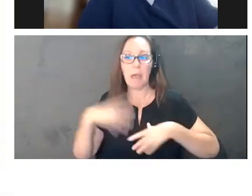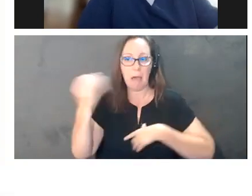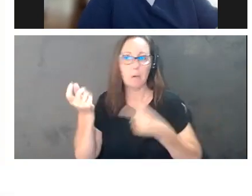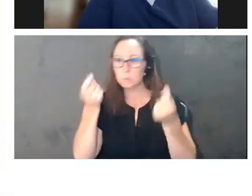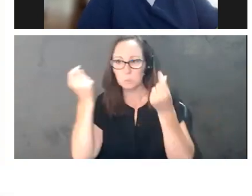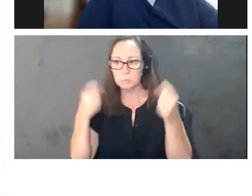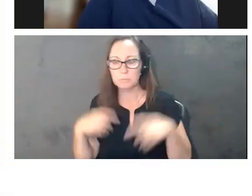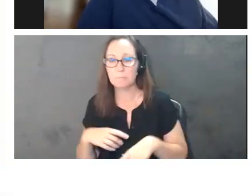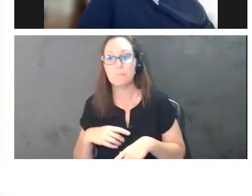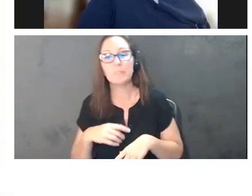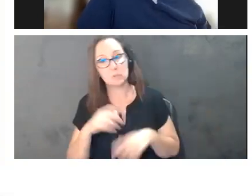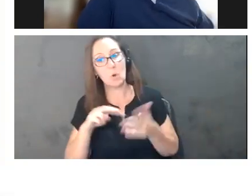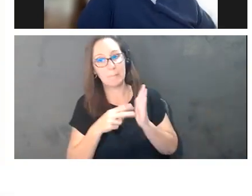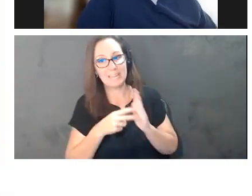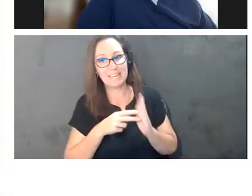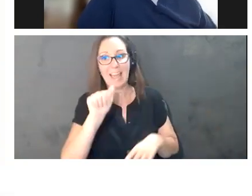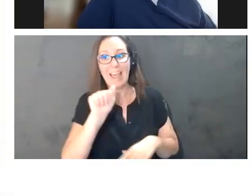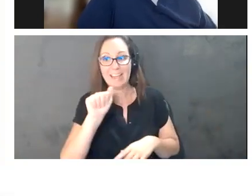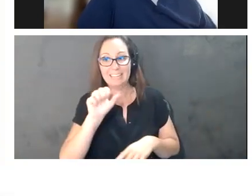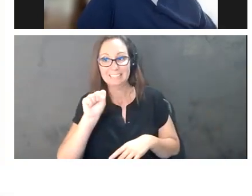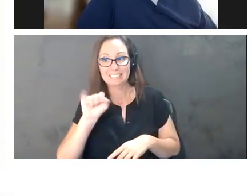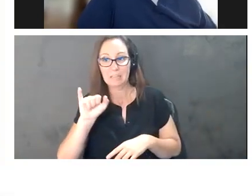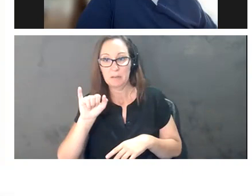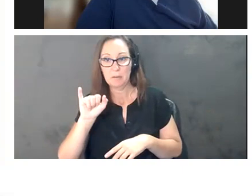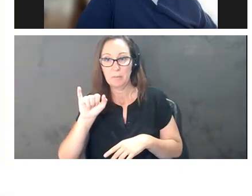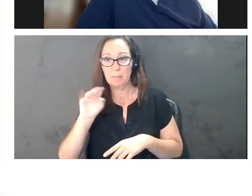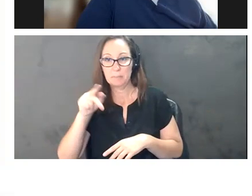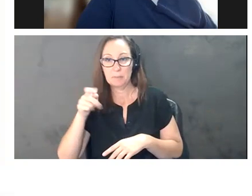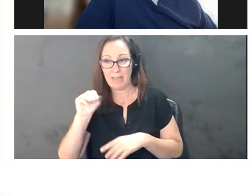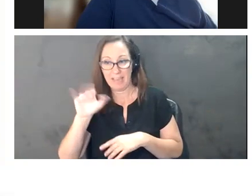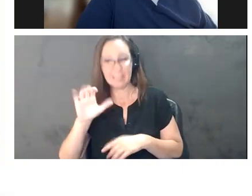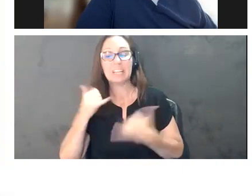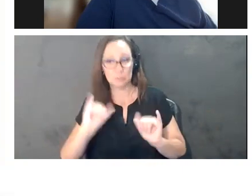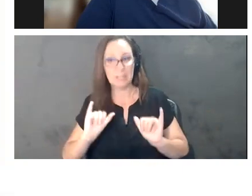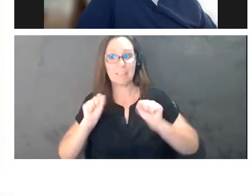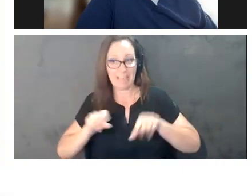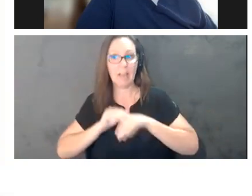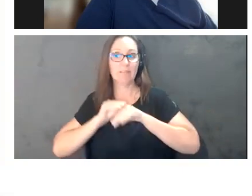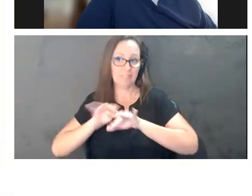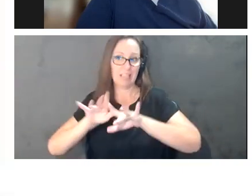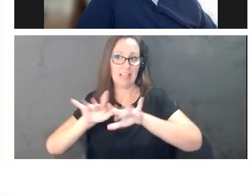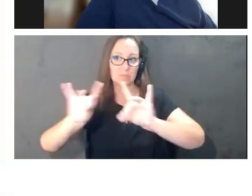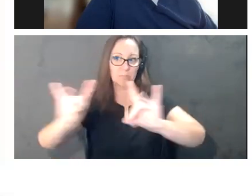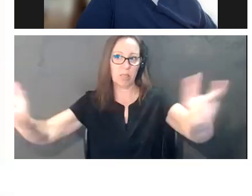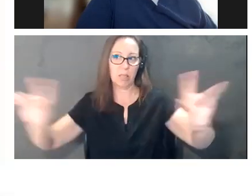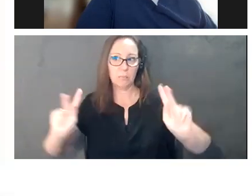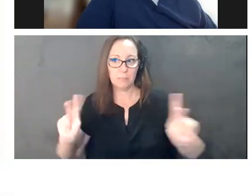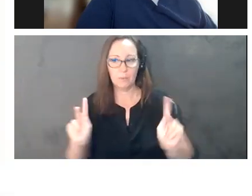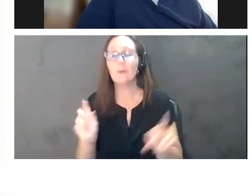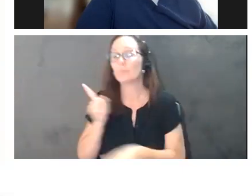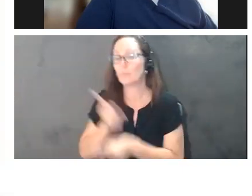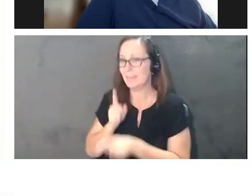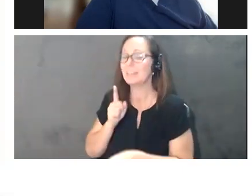So it sounds like if you are asymptomatic, you still can pass it on to others if you are not in quarantine. So yeah, so if you